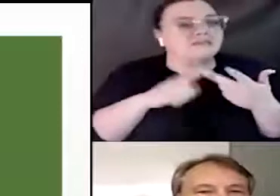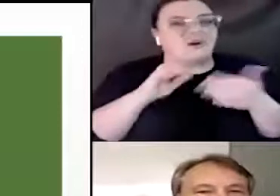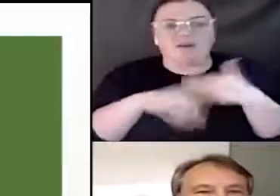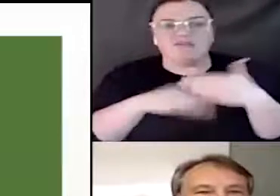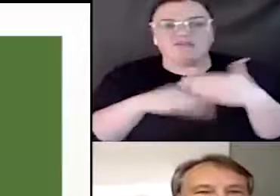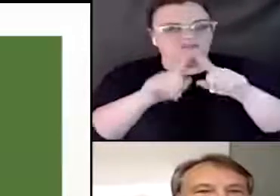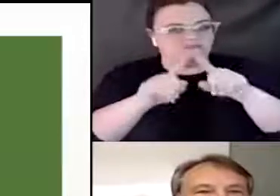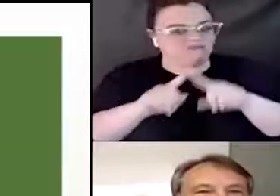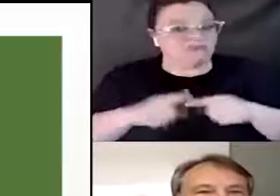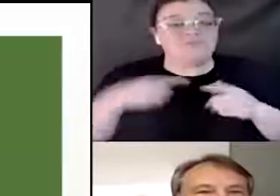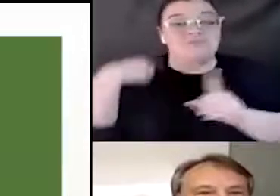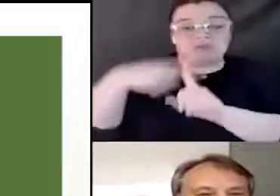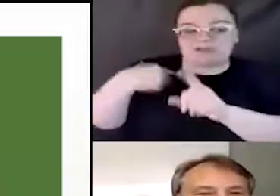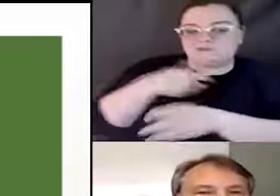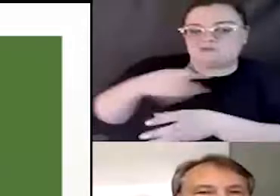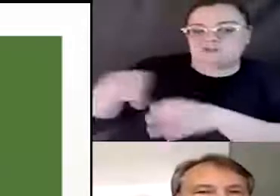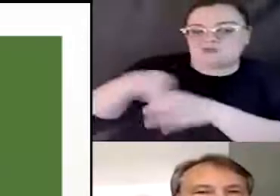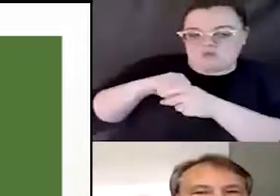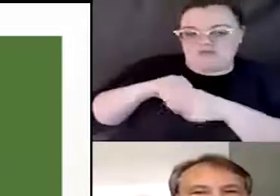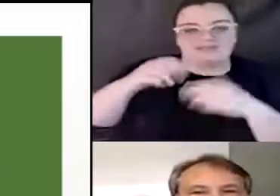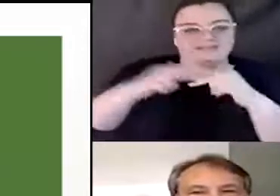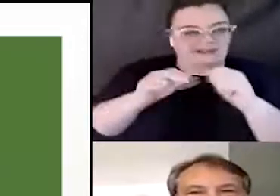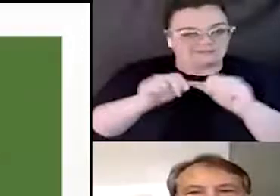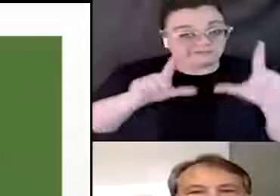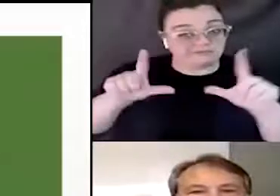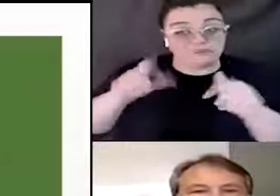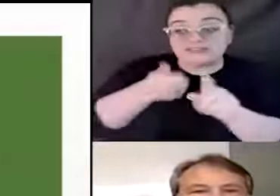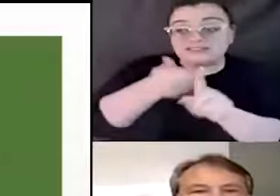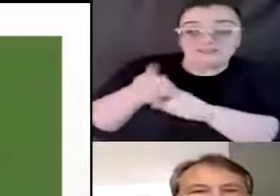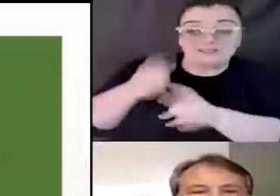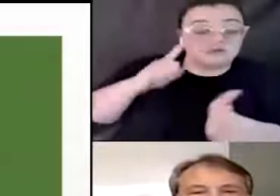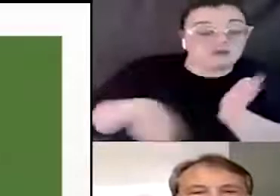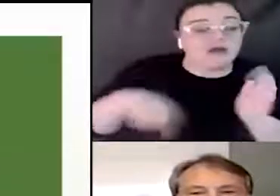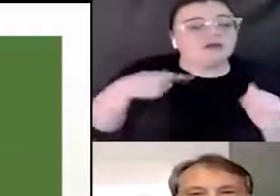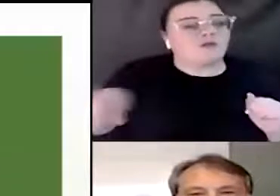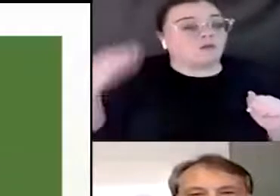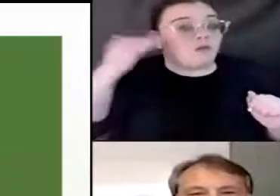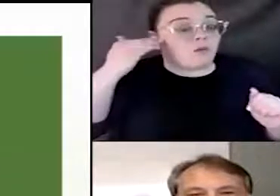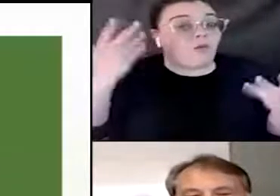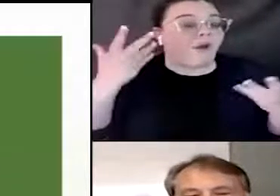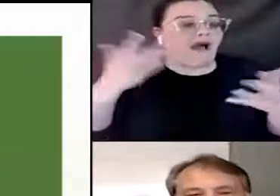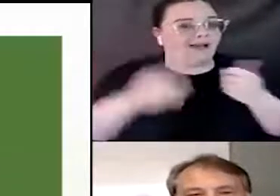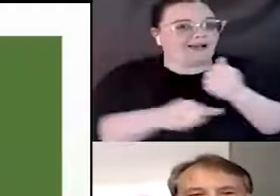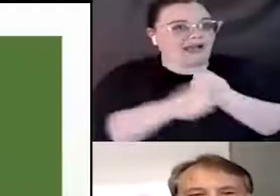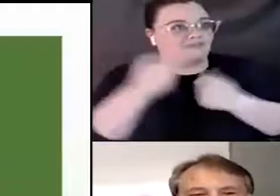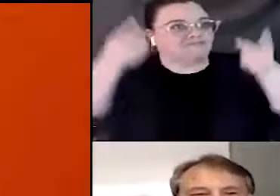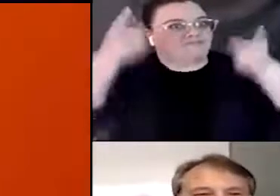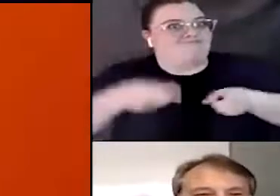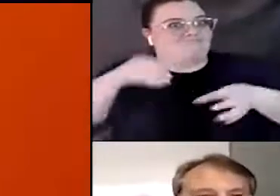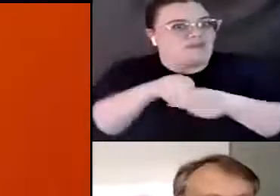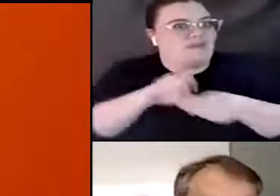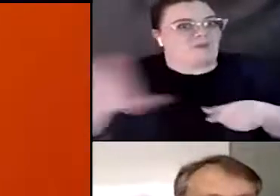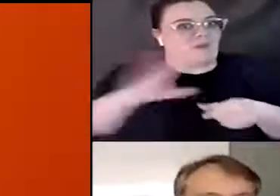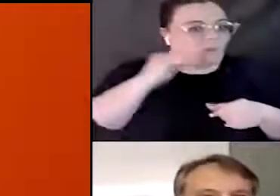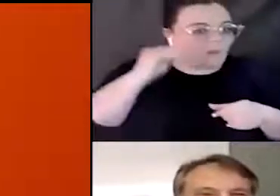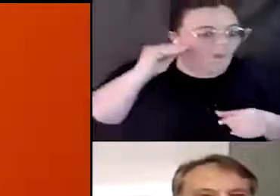in the slideshow some self-checks to see if they knew what non-structural hazards they had within their home or their business. So it was